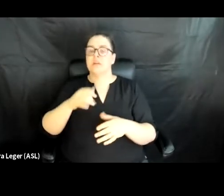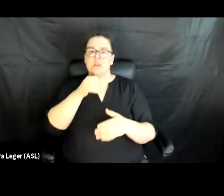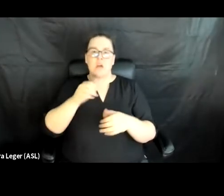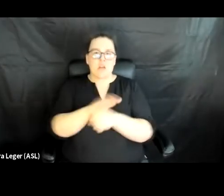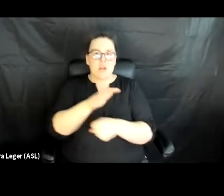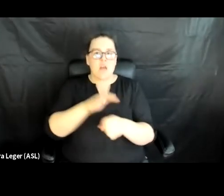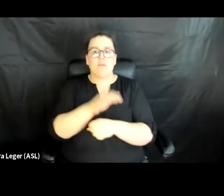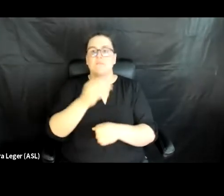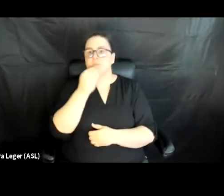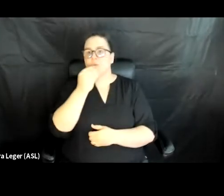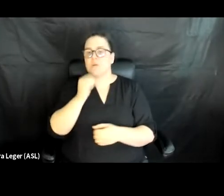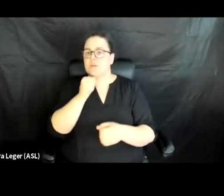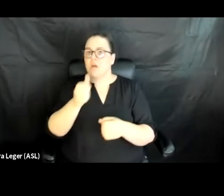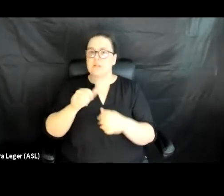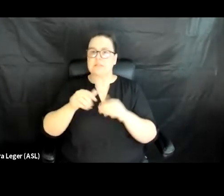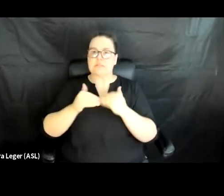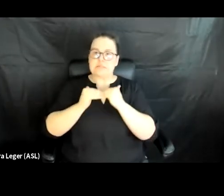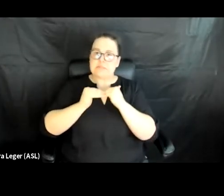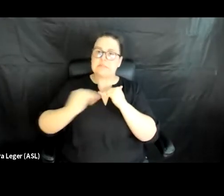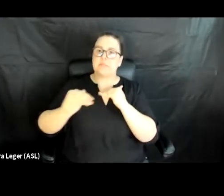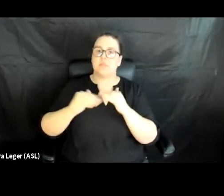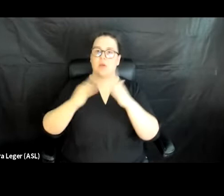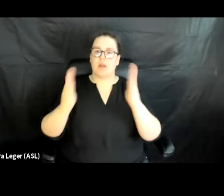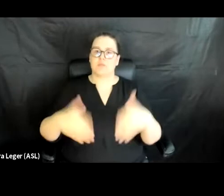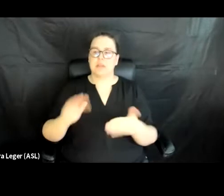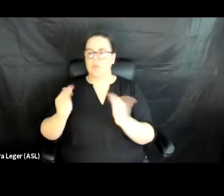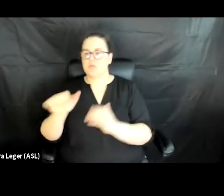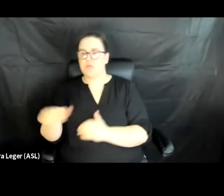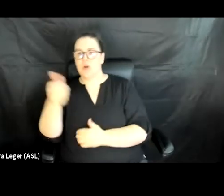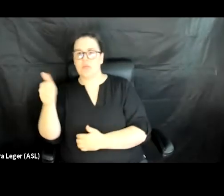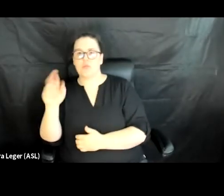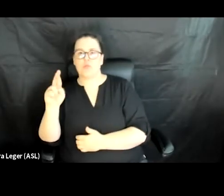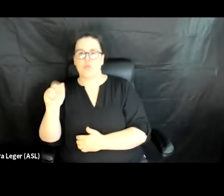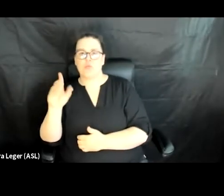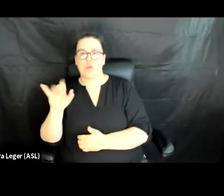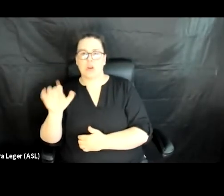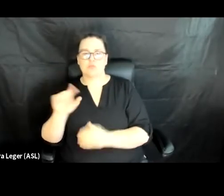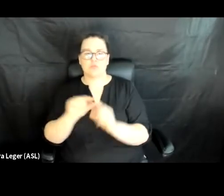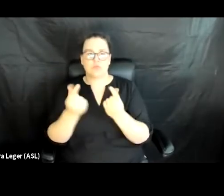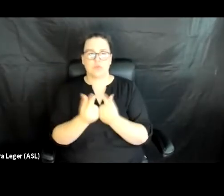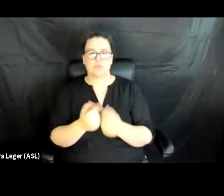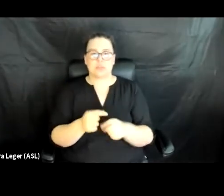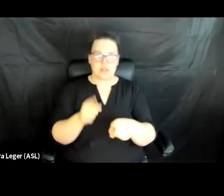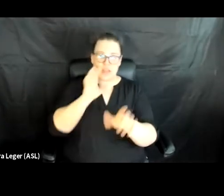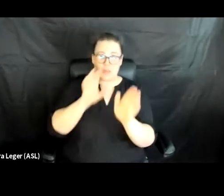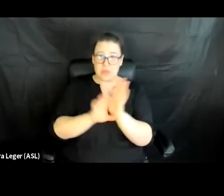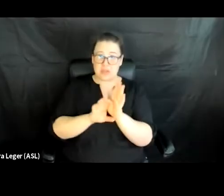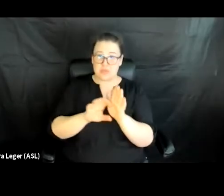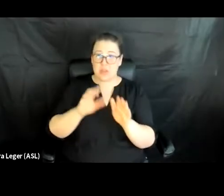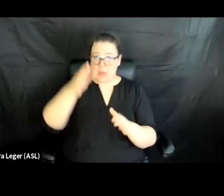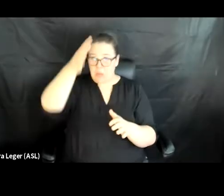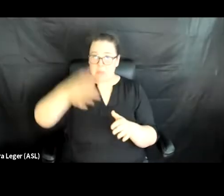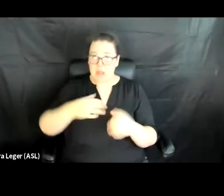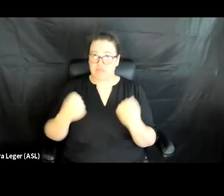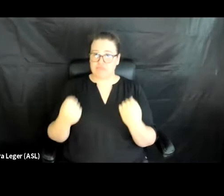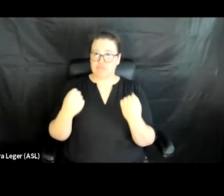during the pandemic compared to adults in other racial groups. And on the right, we have an image of a man driving a bus wearing a mask, and this is meant